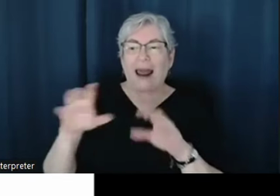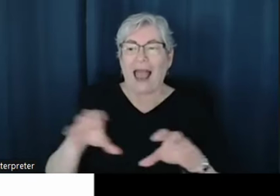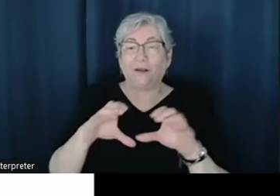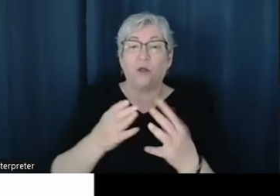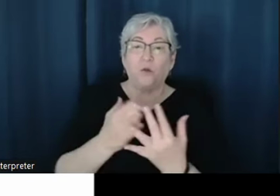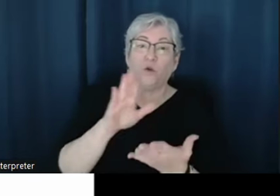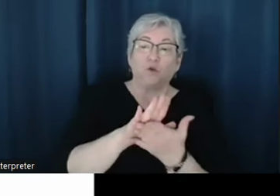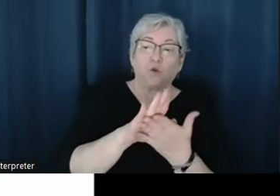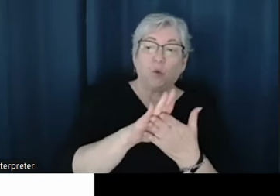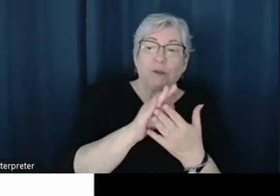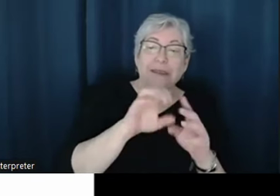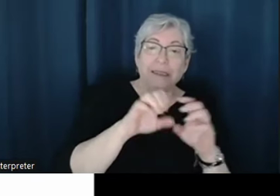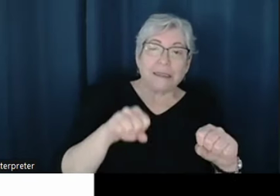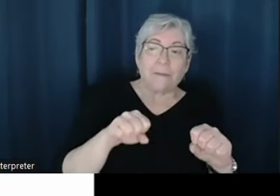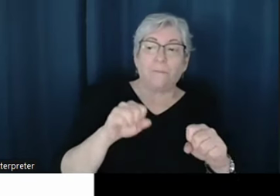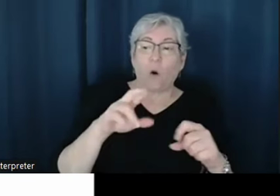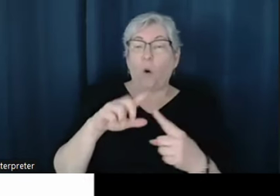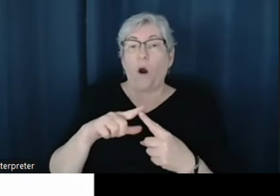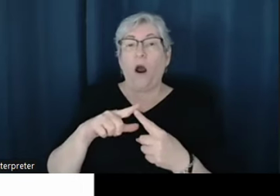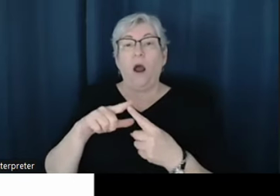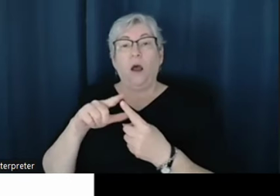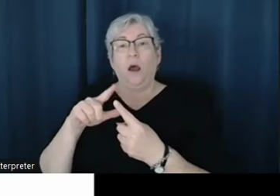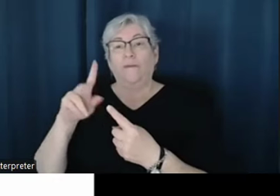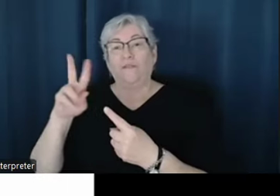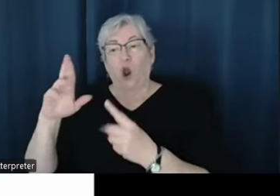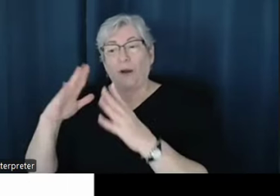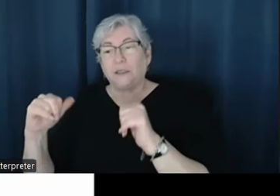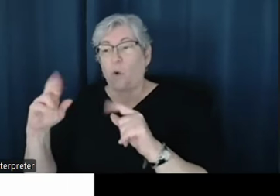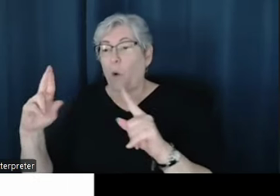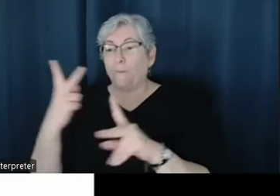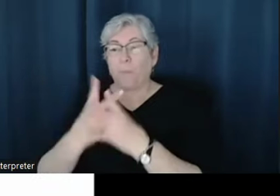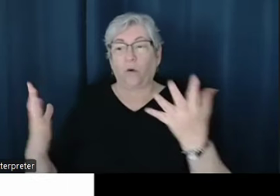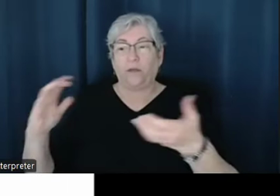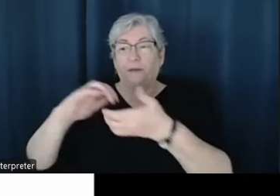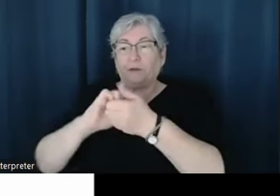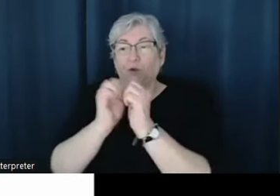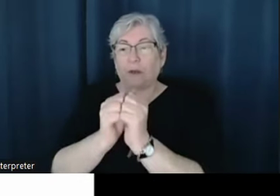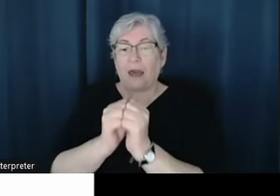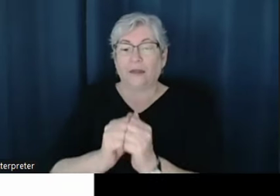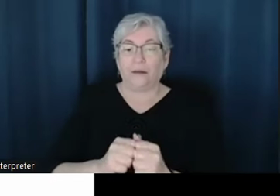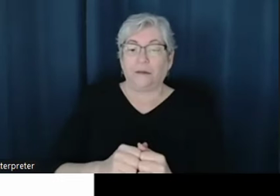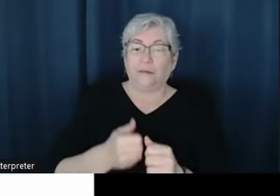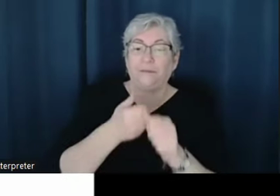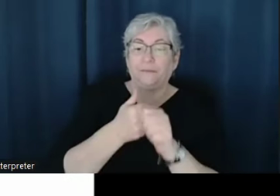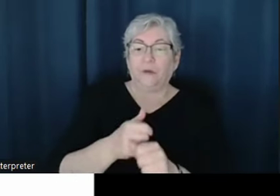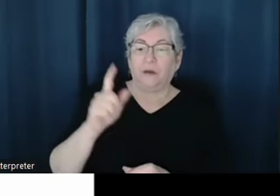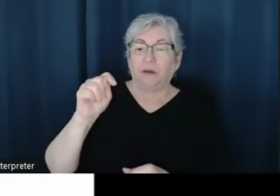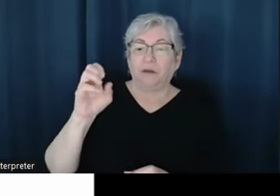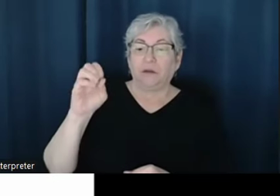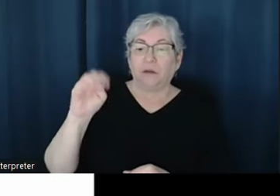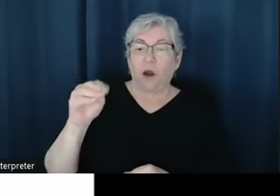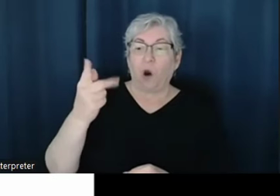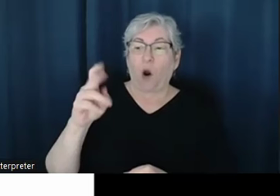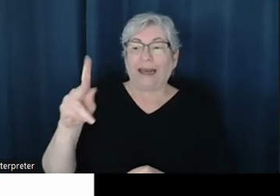school system, the VR system, or a combination of both. We, quoting Tom Harkin, the time for having students